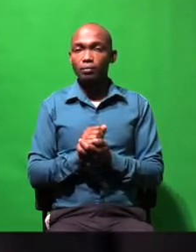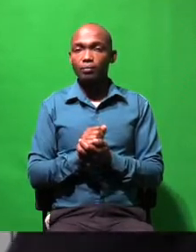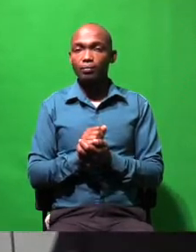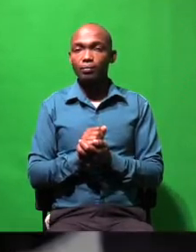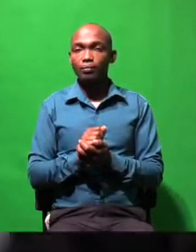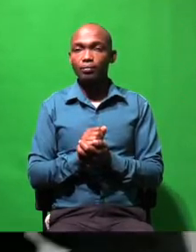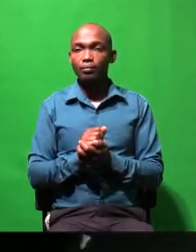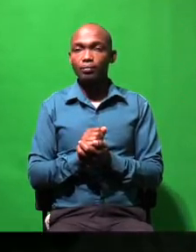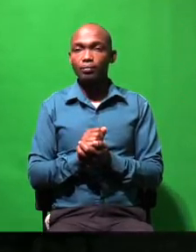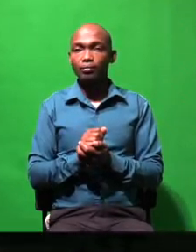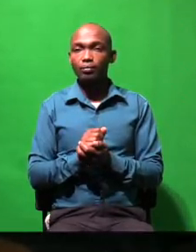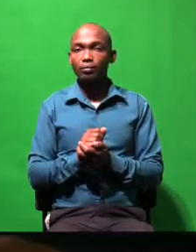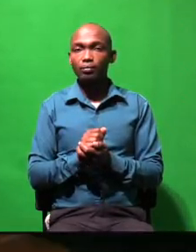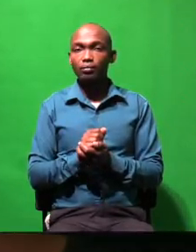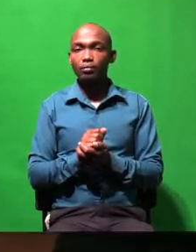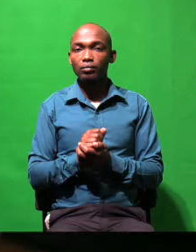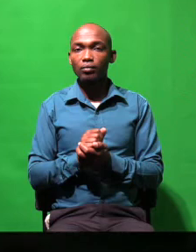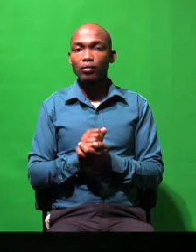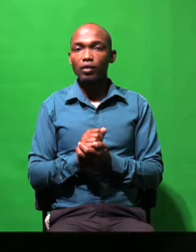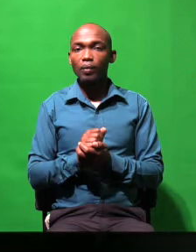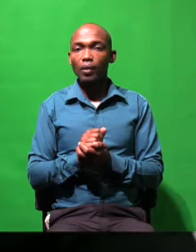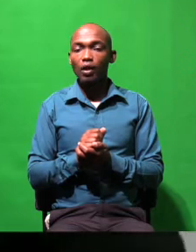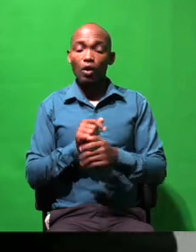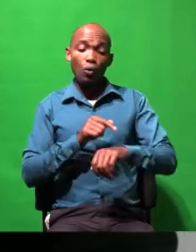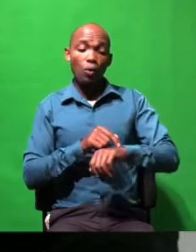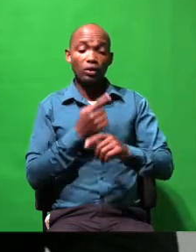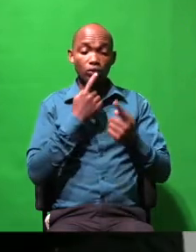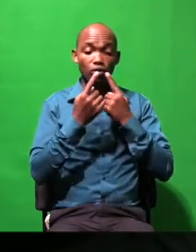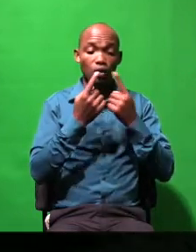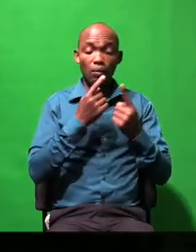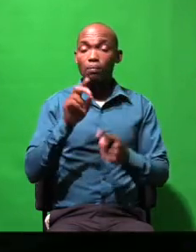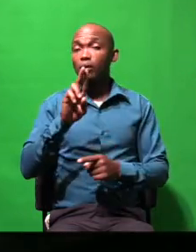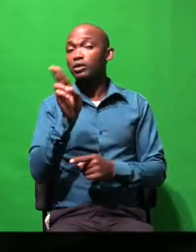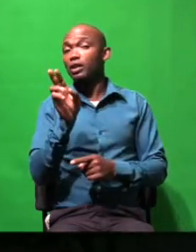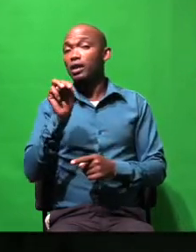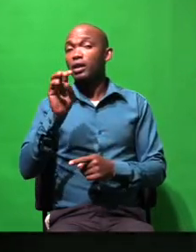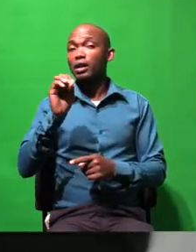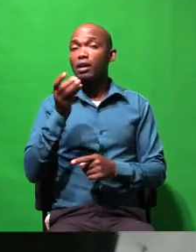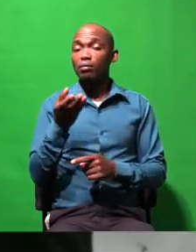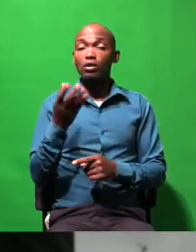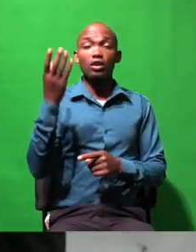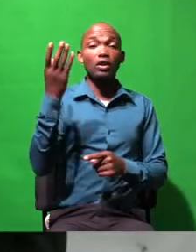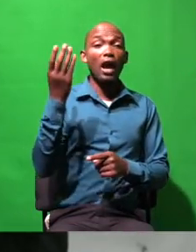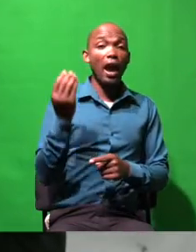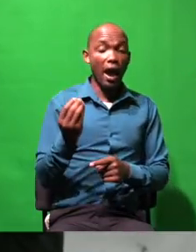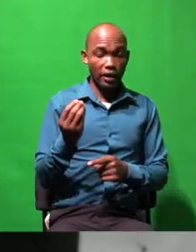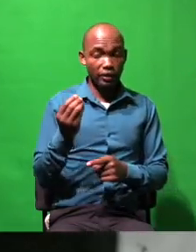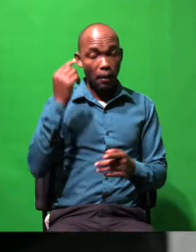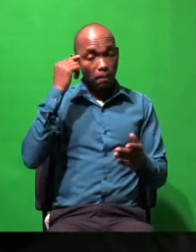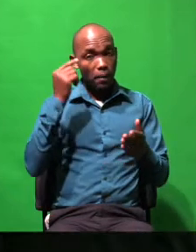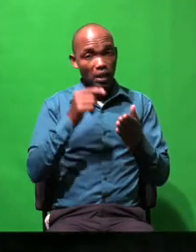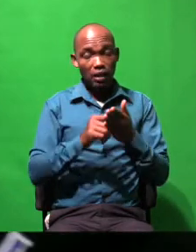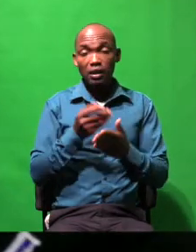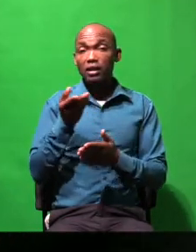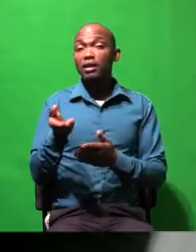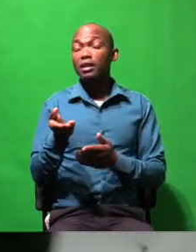Good. So, when we are talking about hemophilia, can we inherit? Meaning that